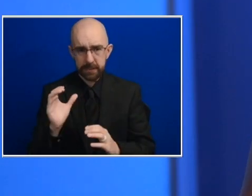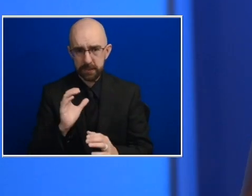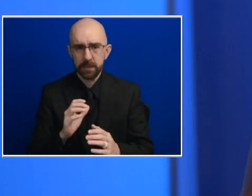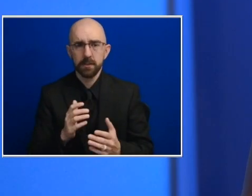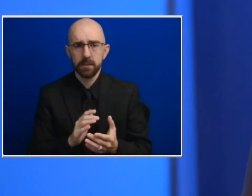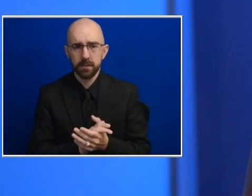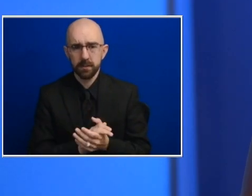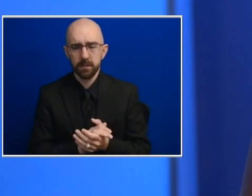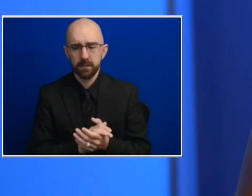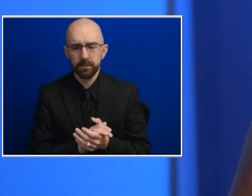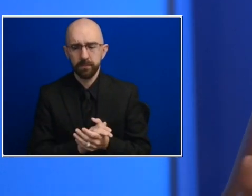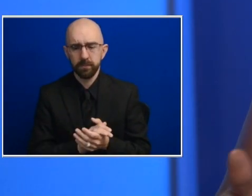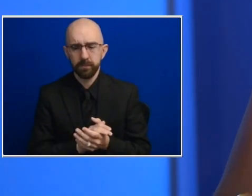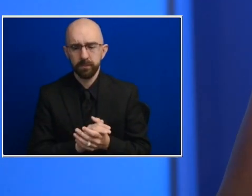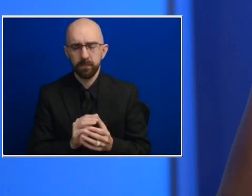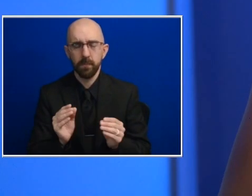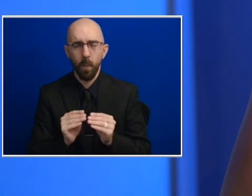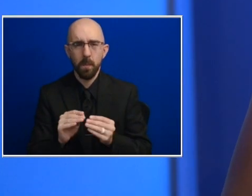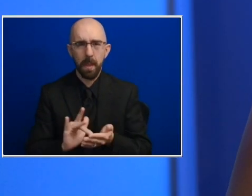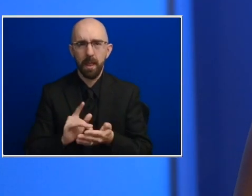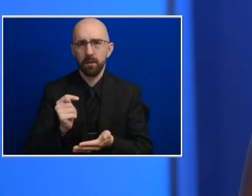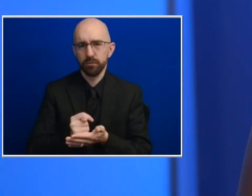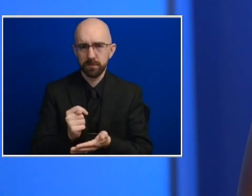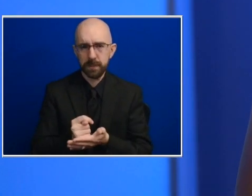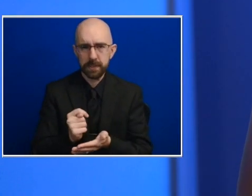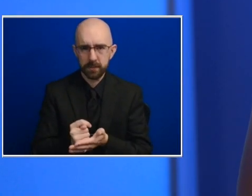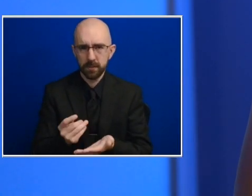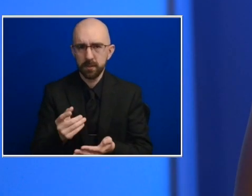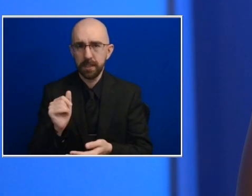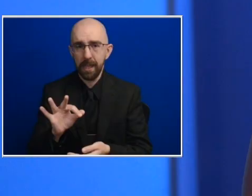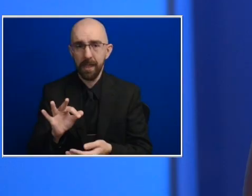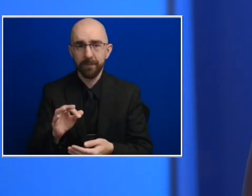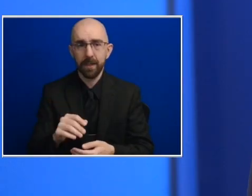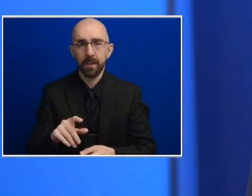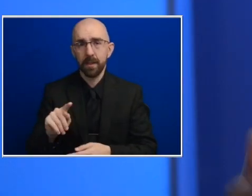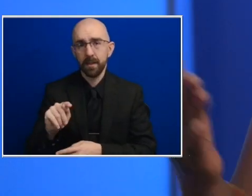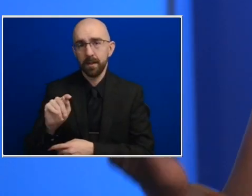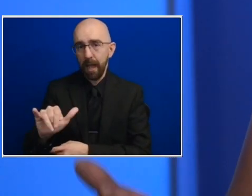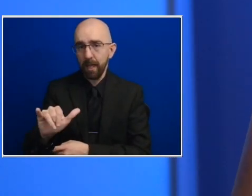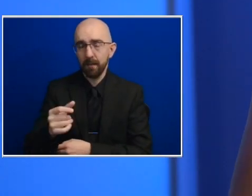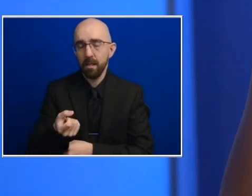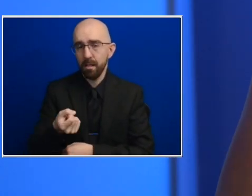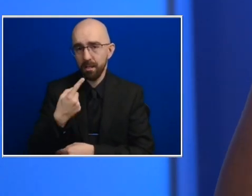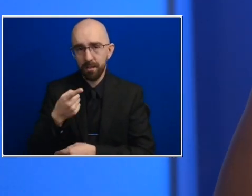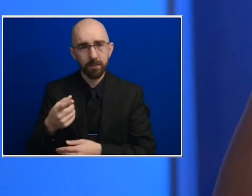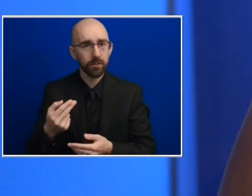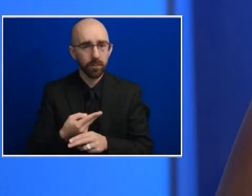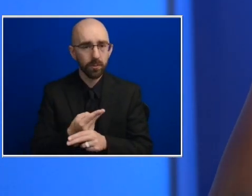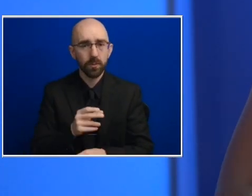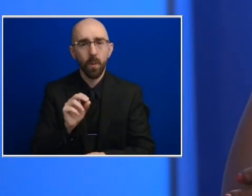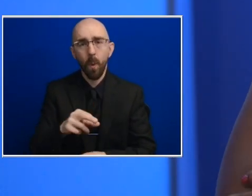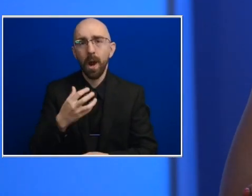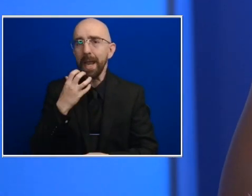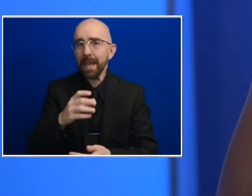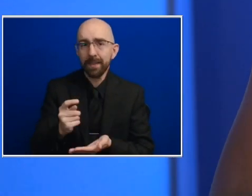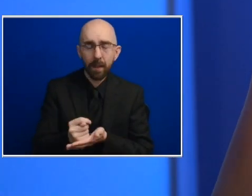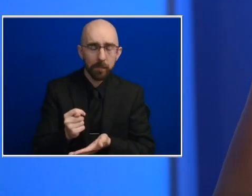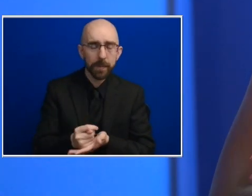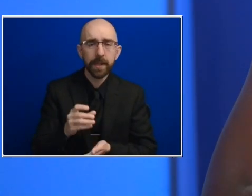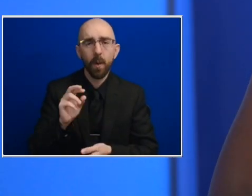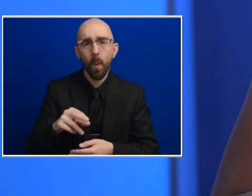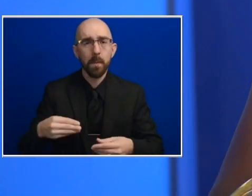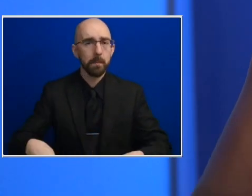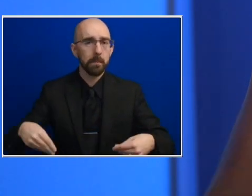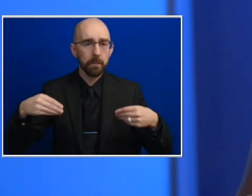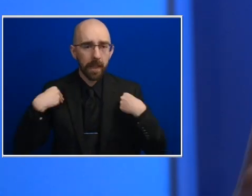start getting medical treatment, if it's a Tylenol that you want to take, or your heat therapy, or your blanket that you want to